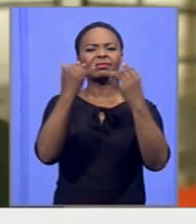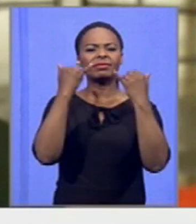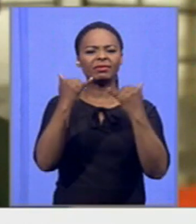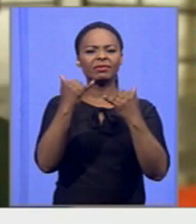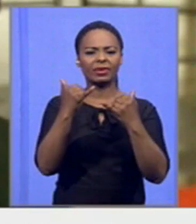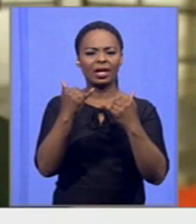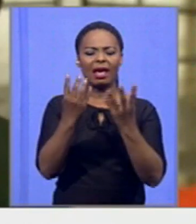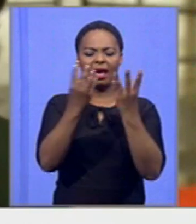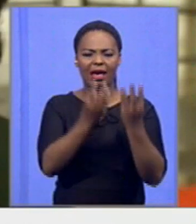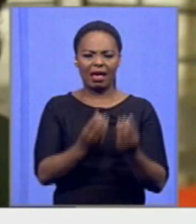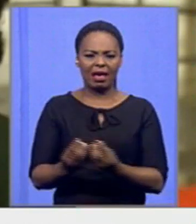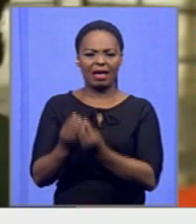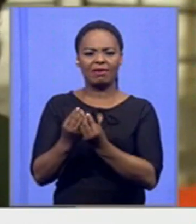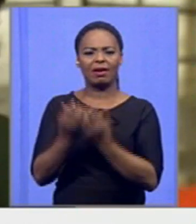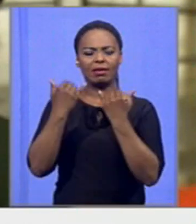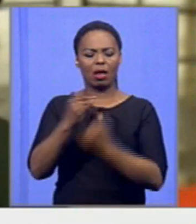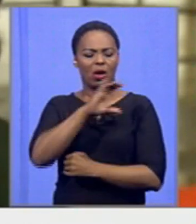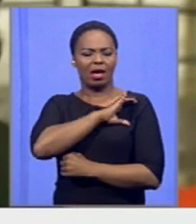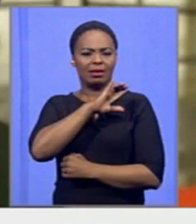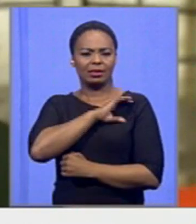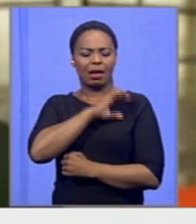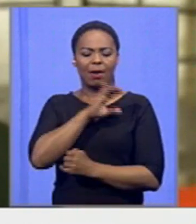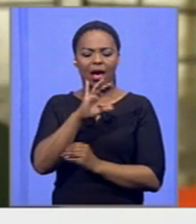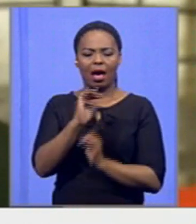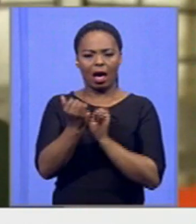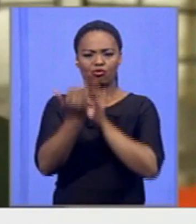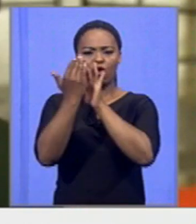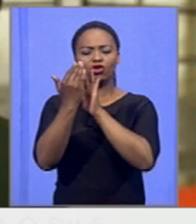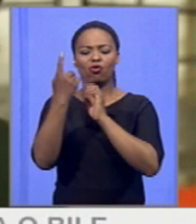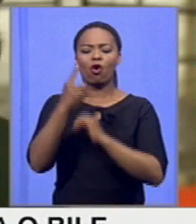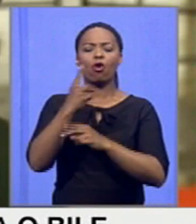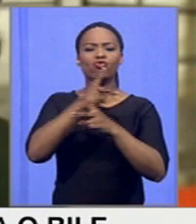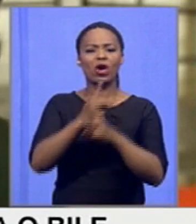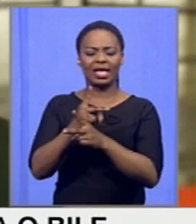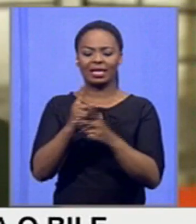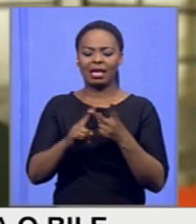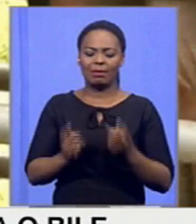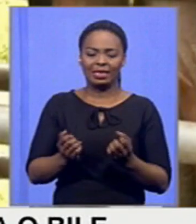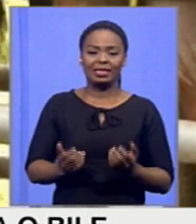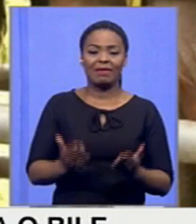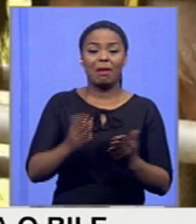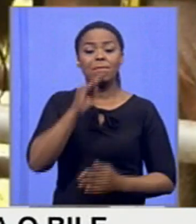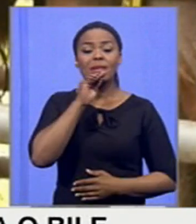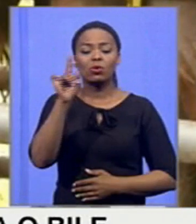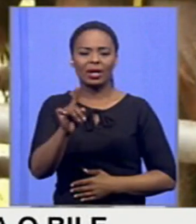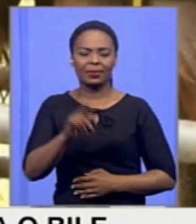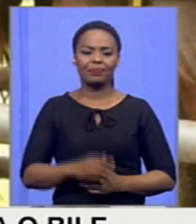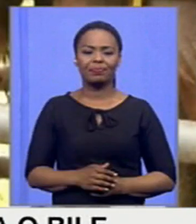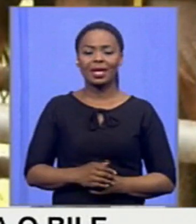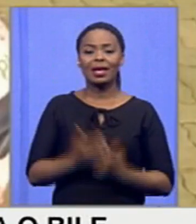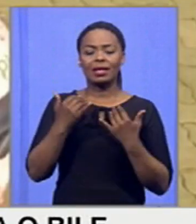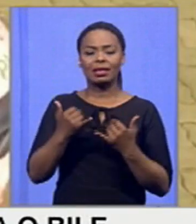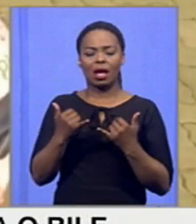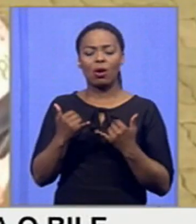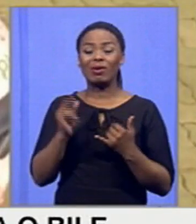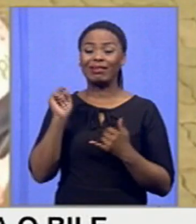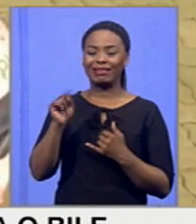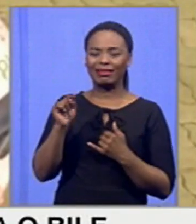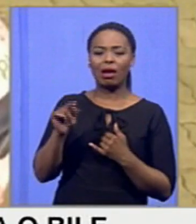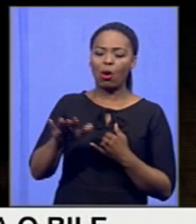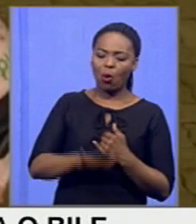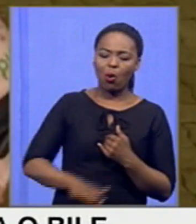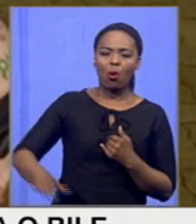a customer-centric approach to our products and services. Now, what does that mean? So it means in practical terms that across